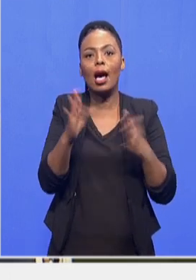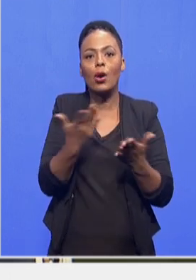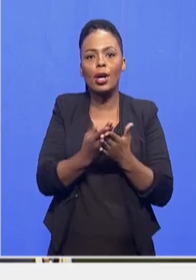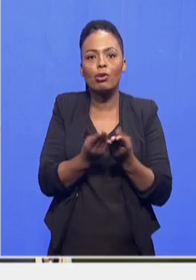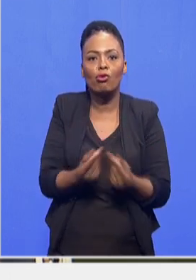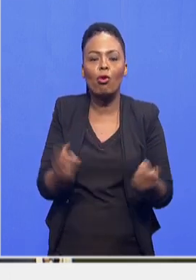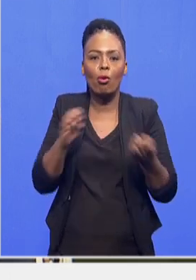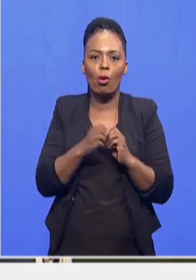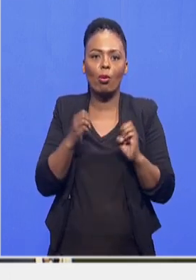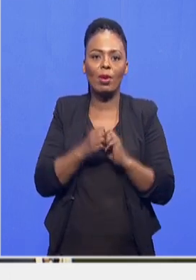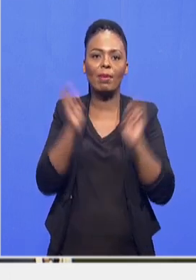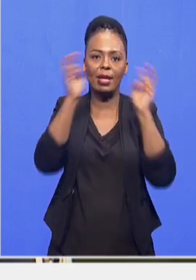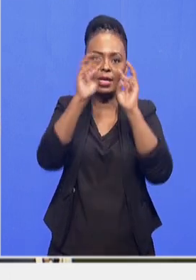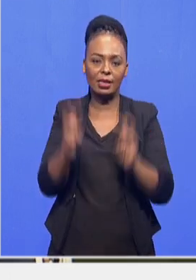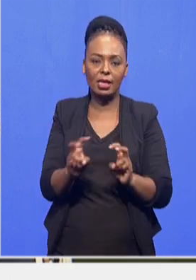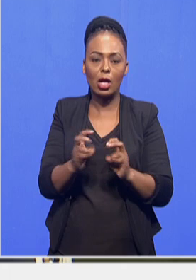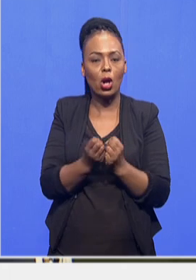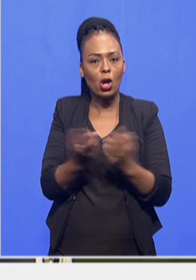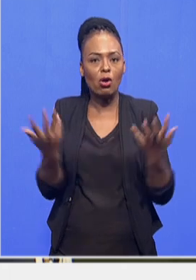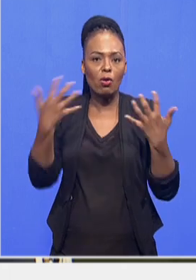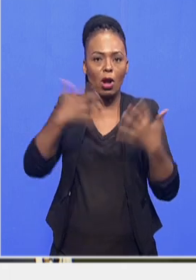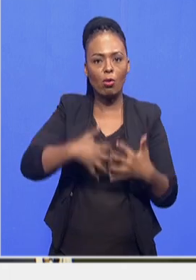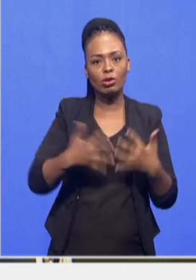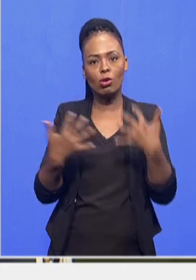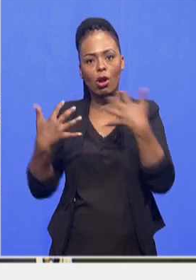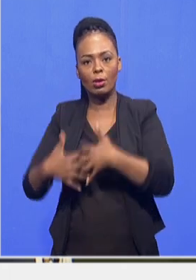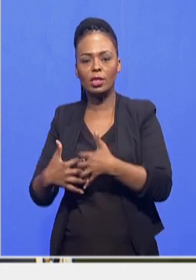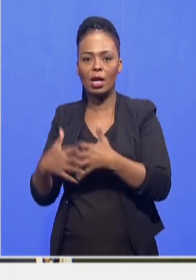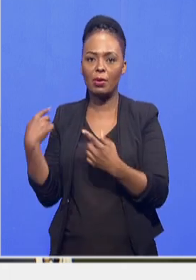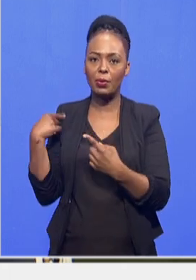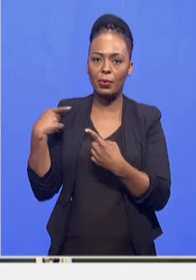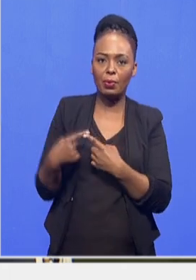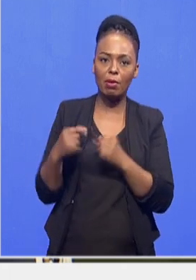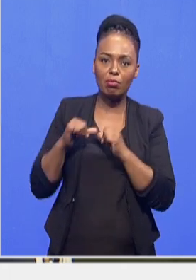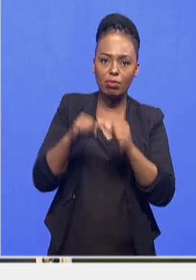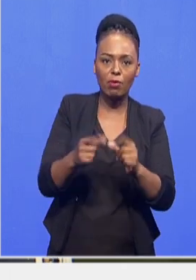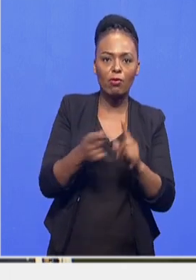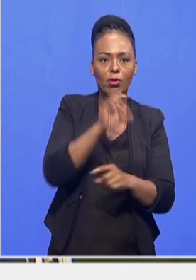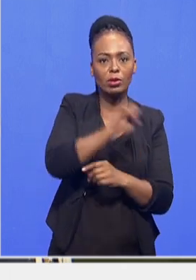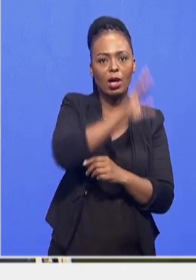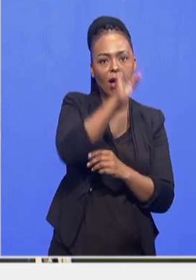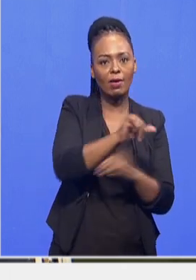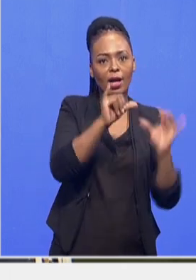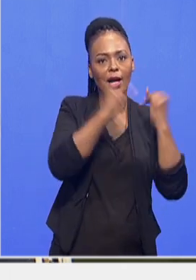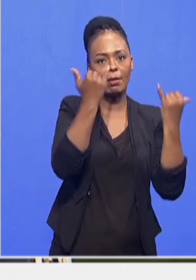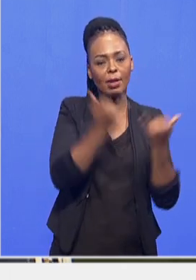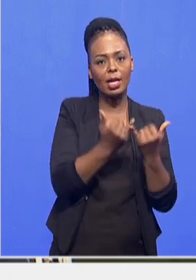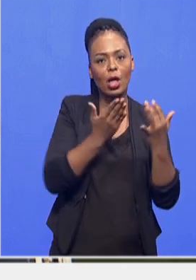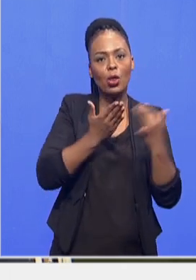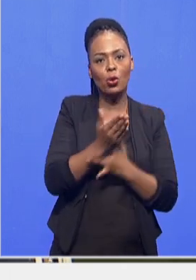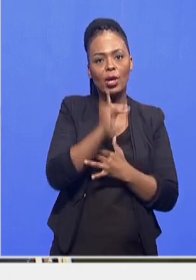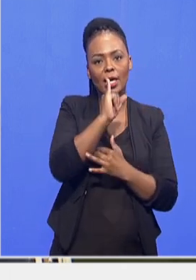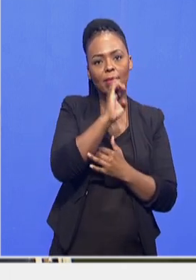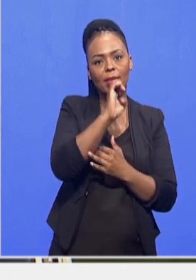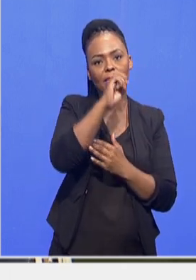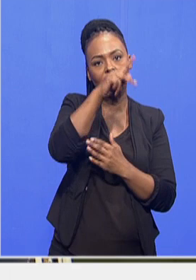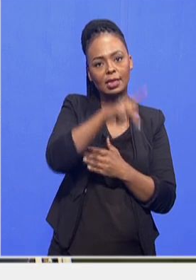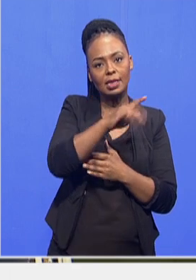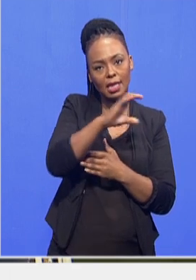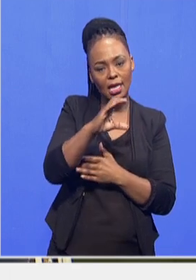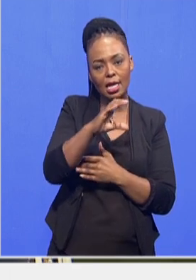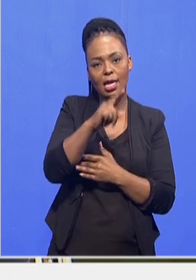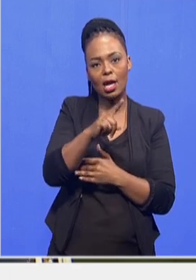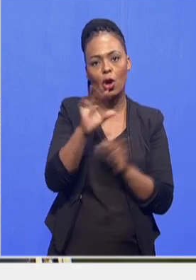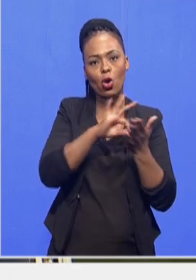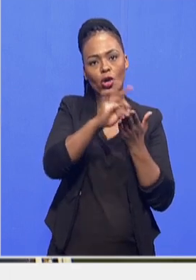challenges. So there has been a lot of collaboration that has been ongoing between South African companies through EPC contracts, through the supplying